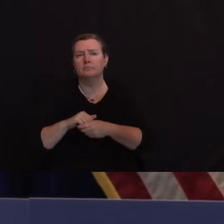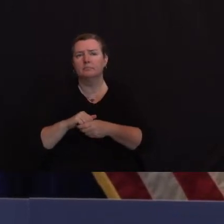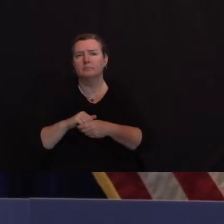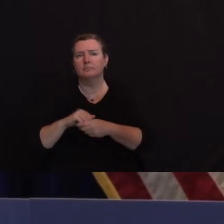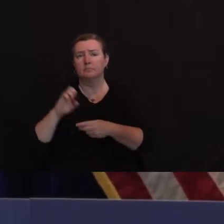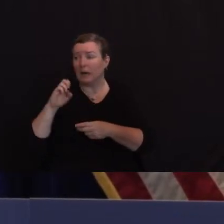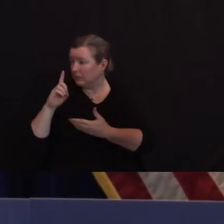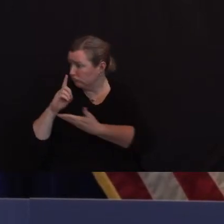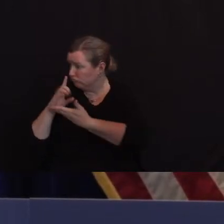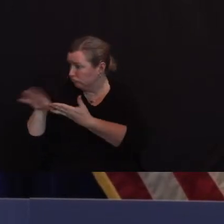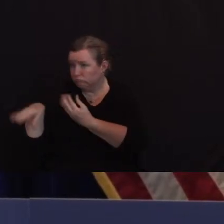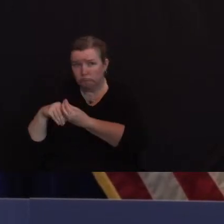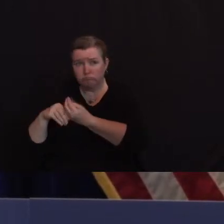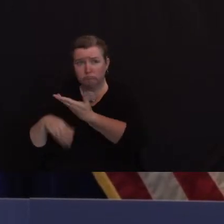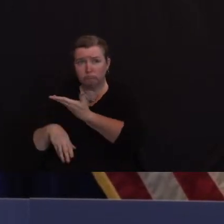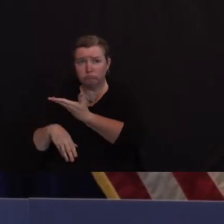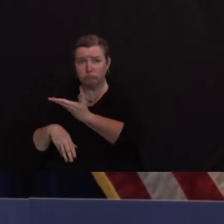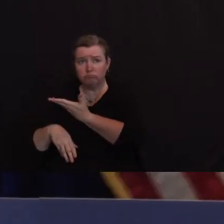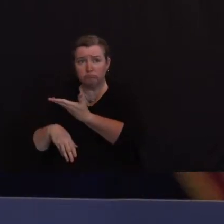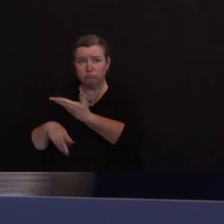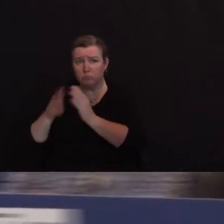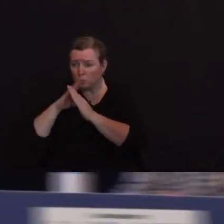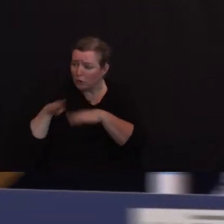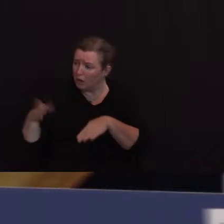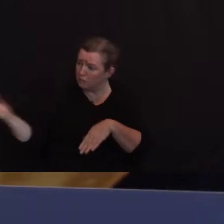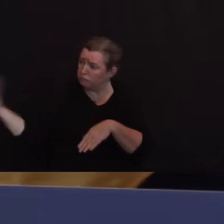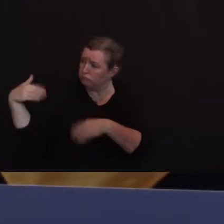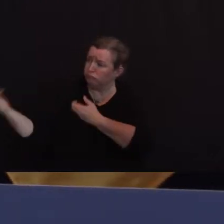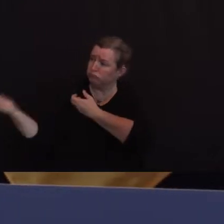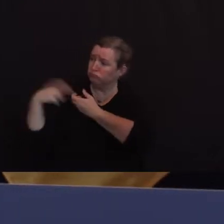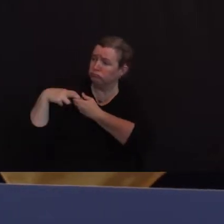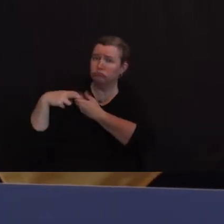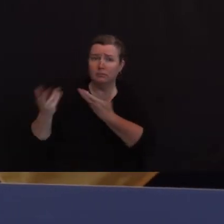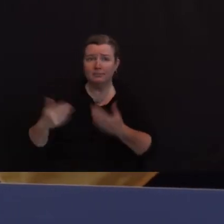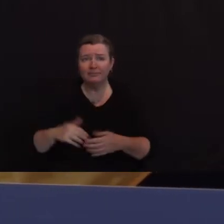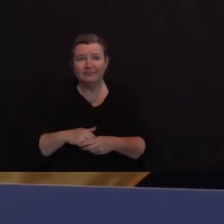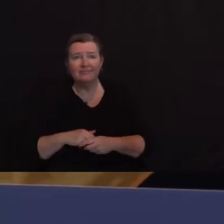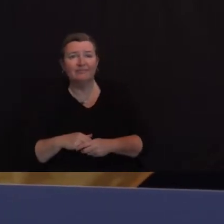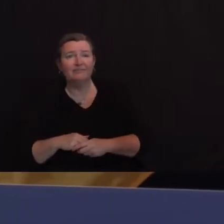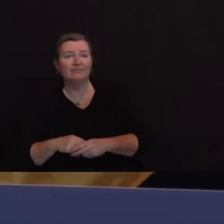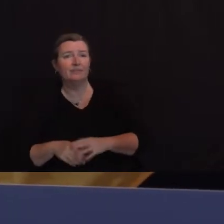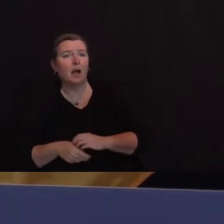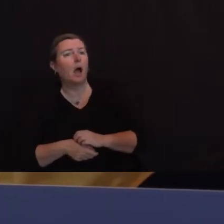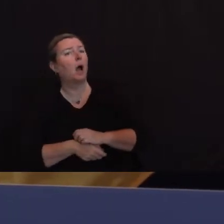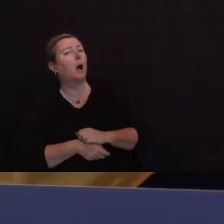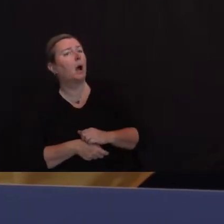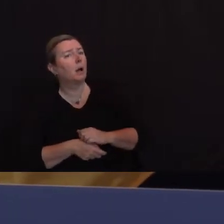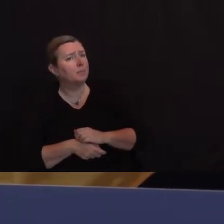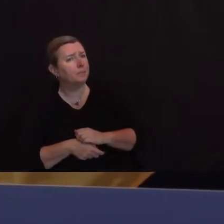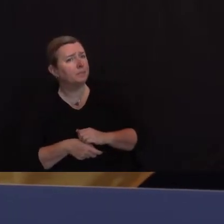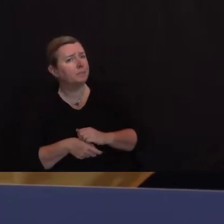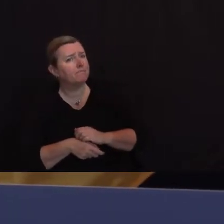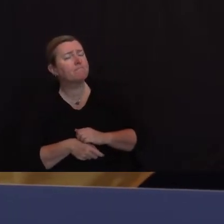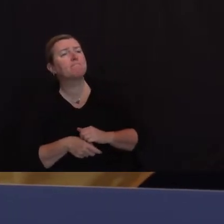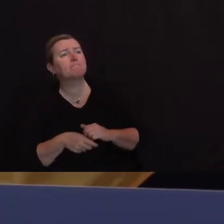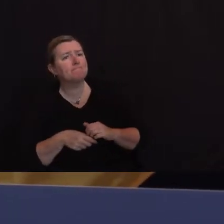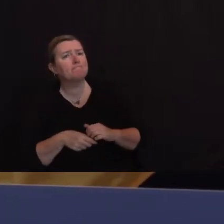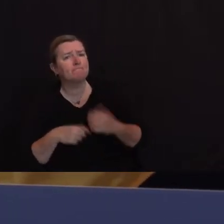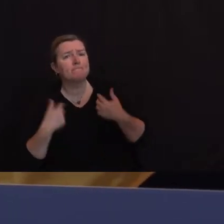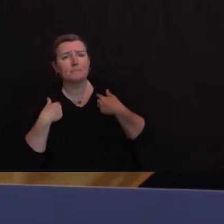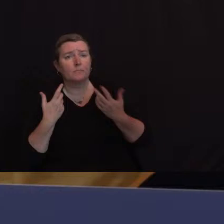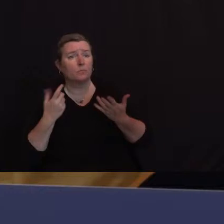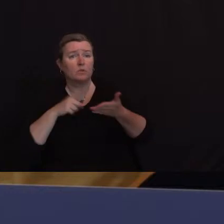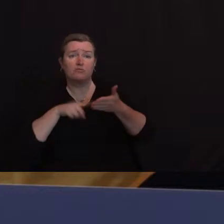money's worth. Please. Anything? No, besides the fact that absolutely, we still do look at the Cali score.